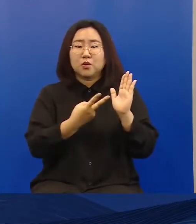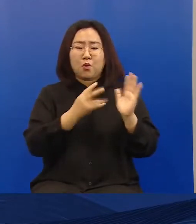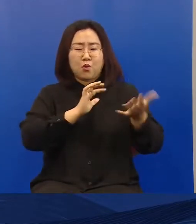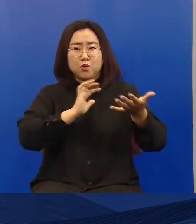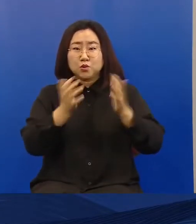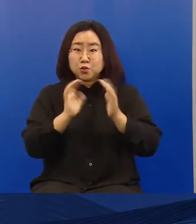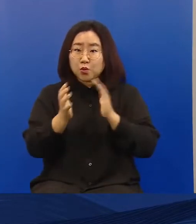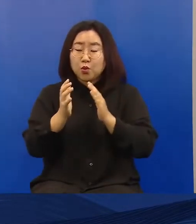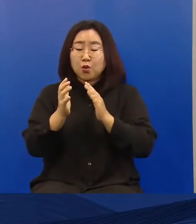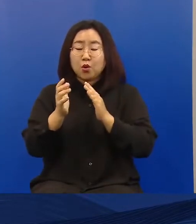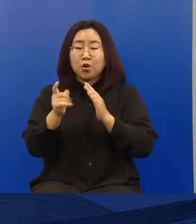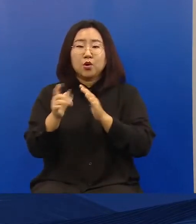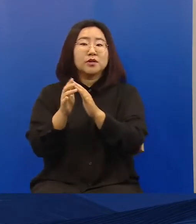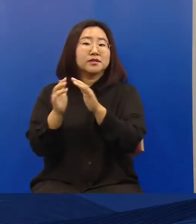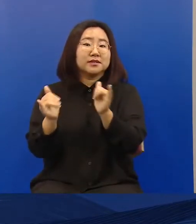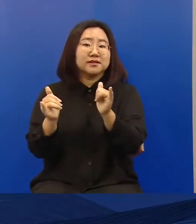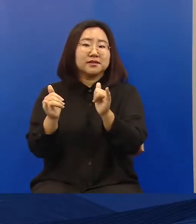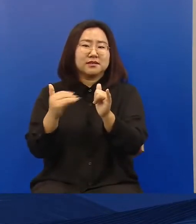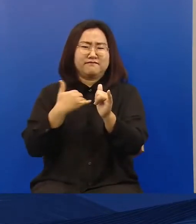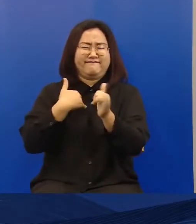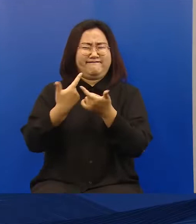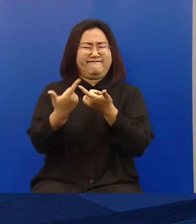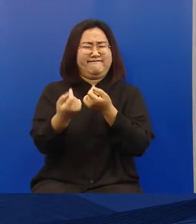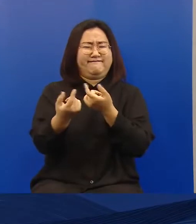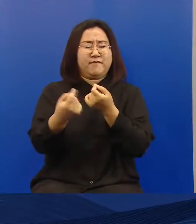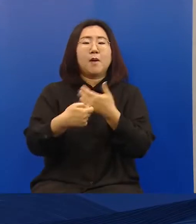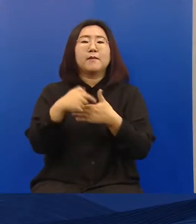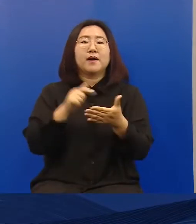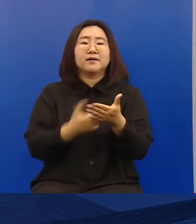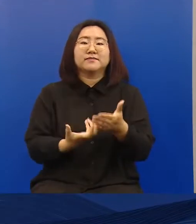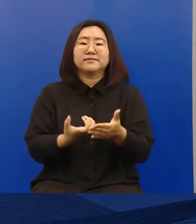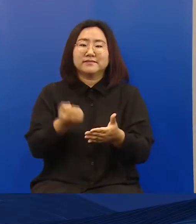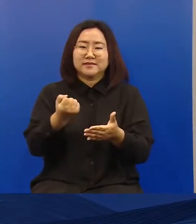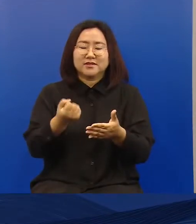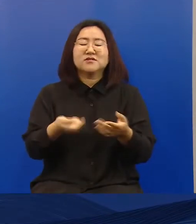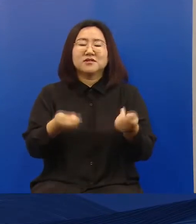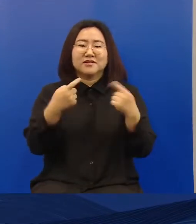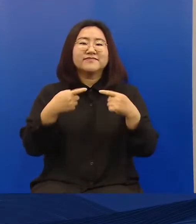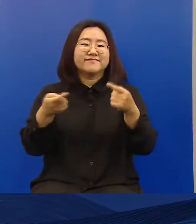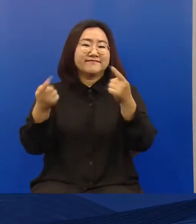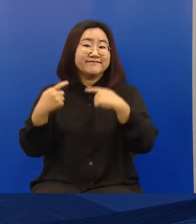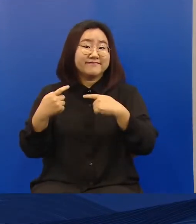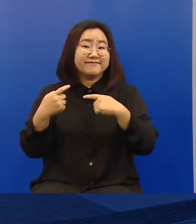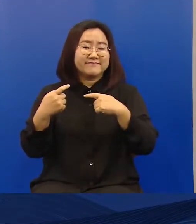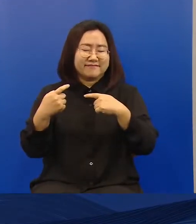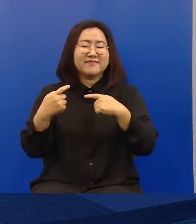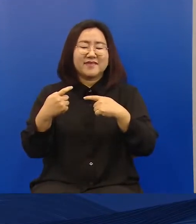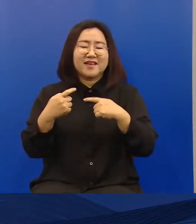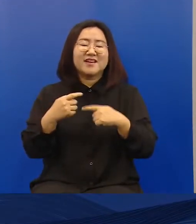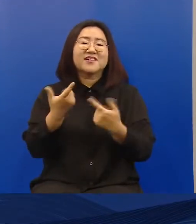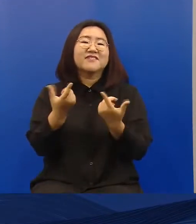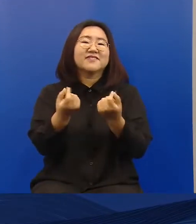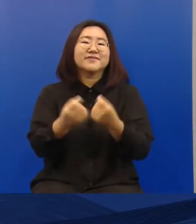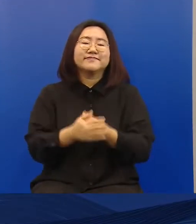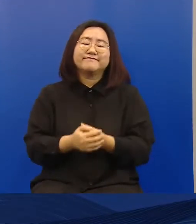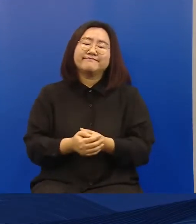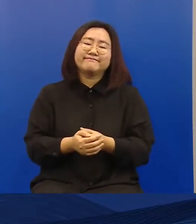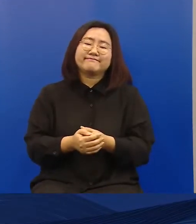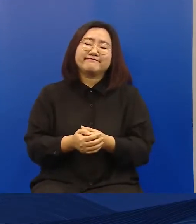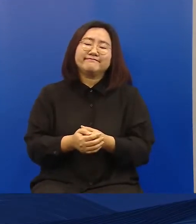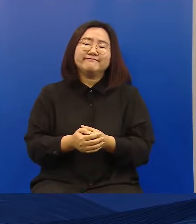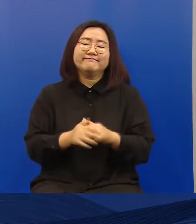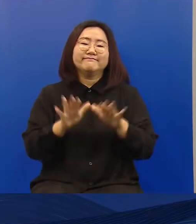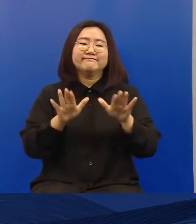today. So we have many excellent speakers and discussants, and I believe they feel